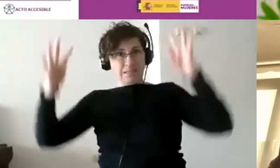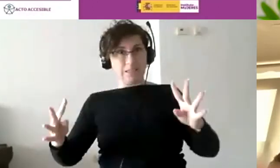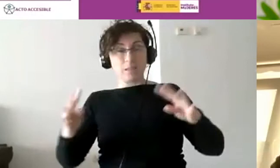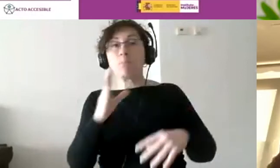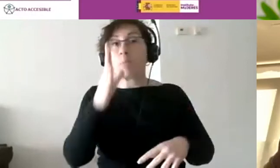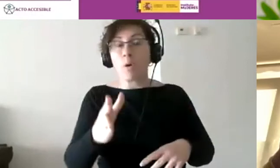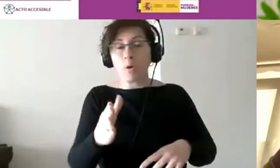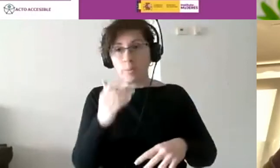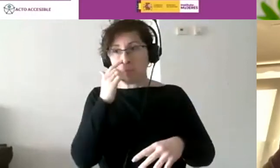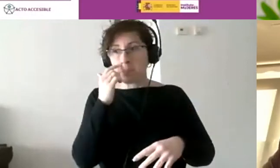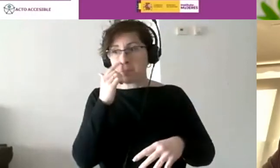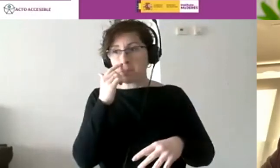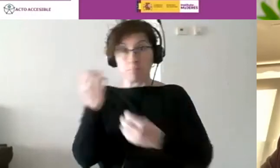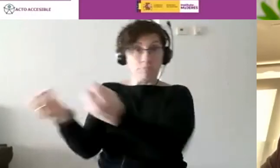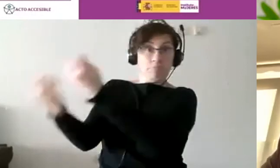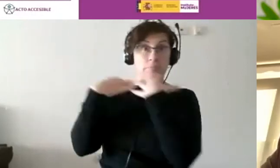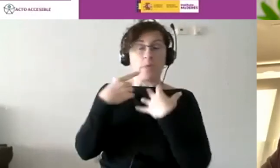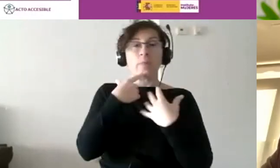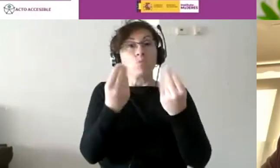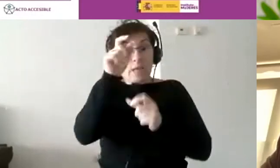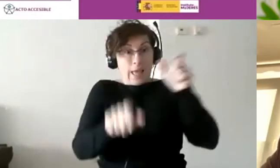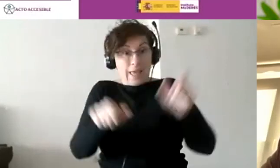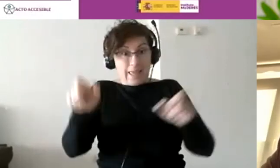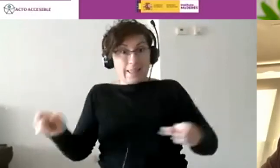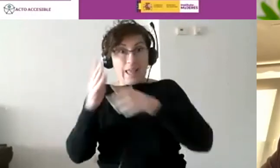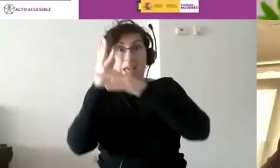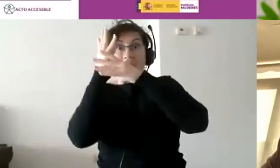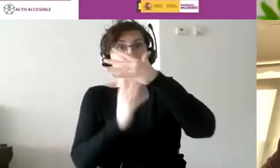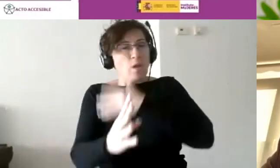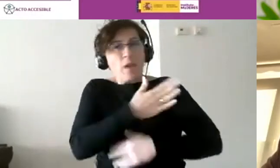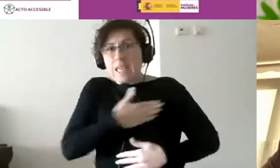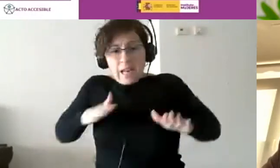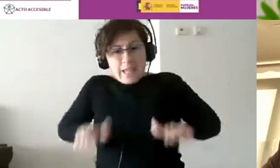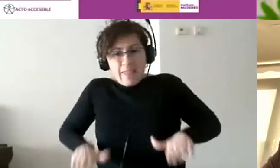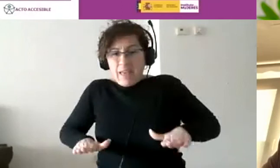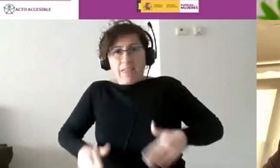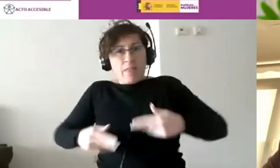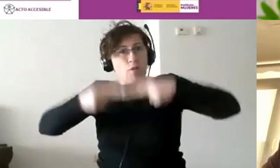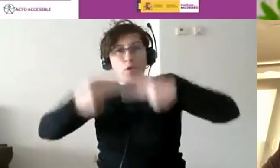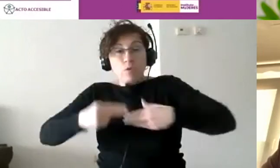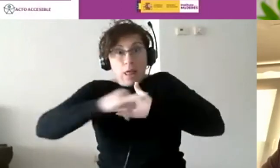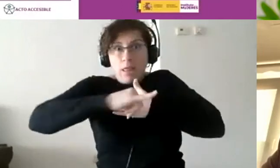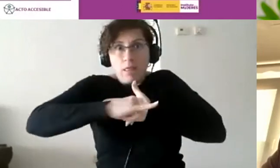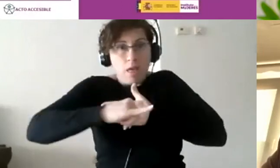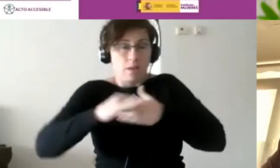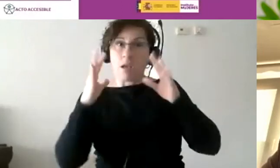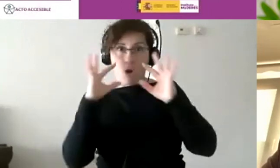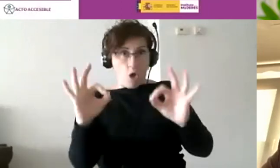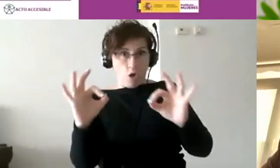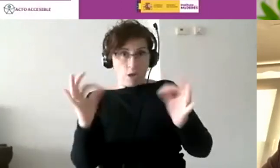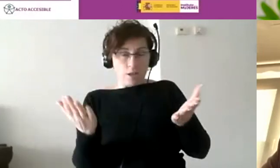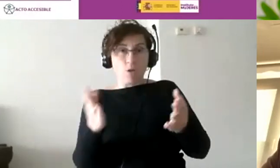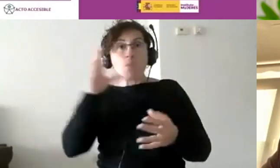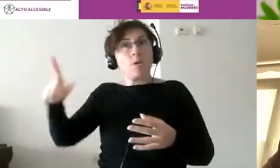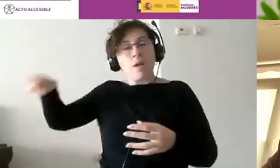of great campaigns. We are also informed that many refugees want to stay close to the border, and